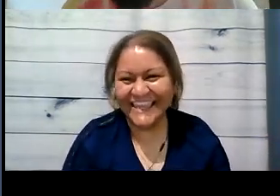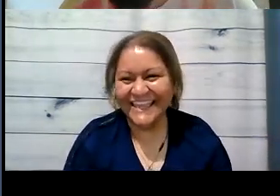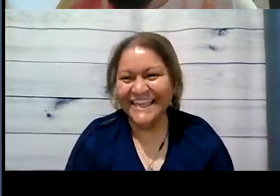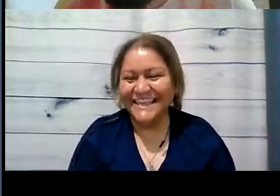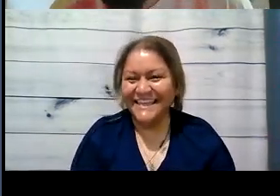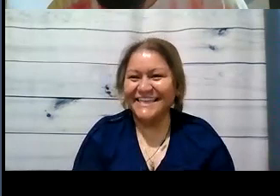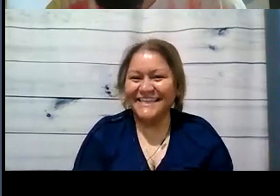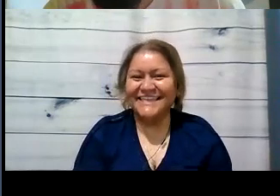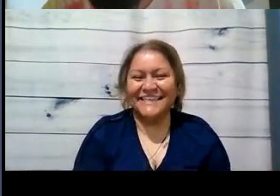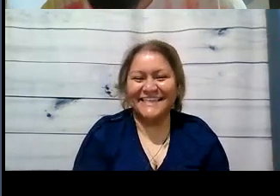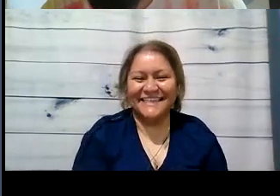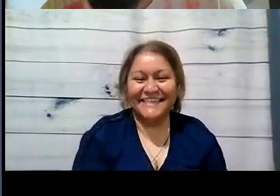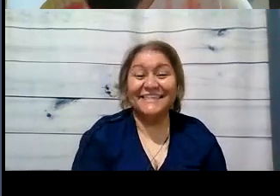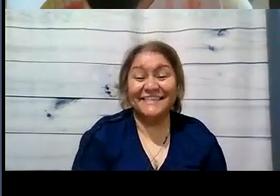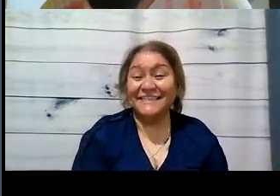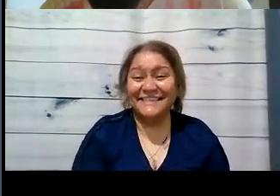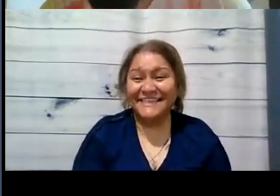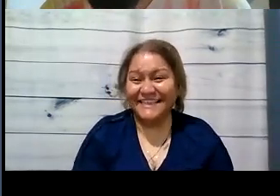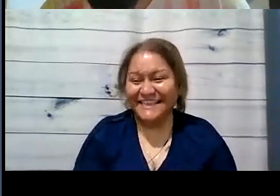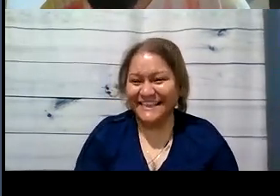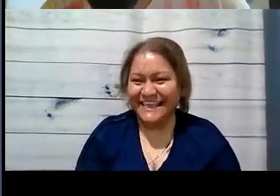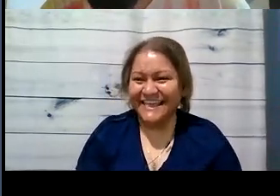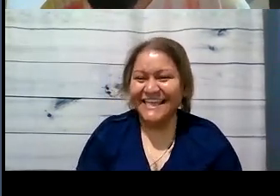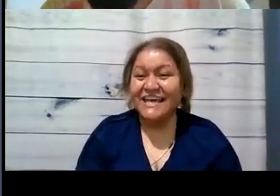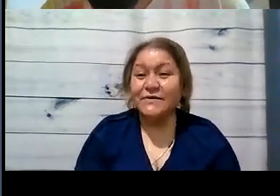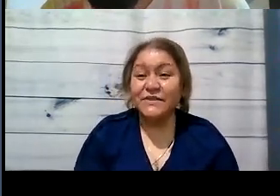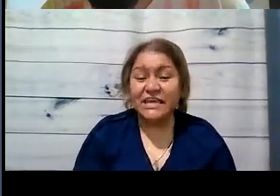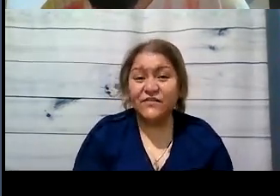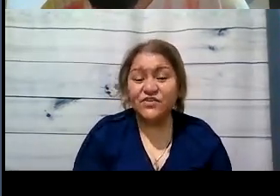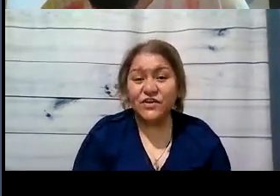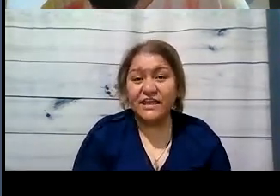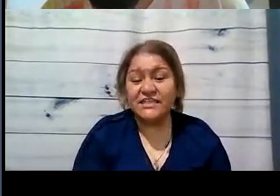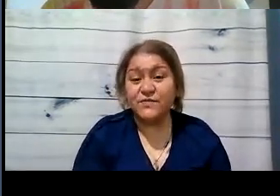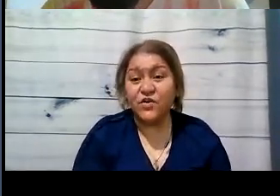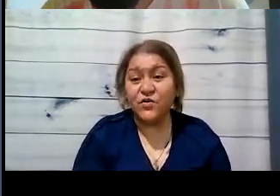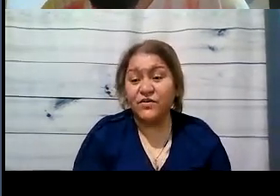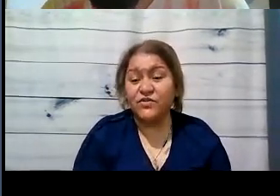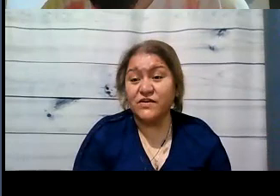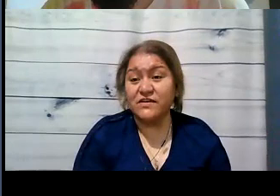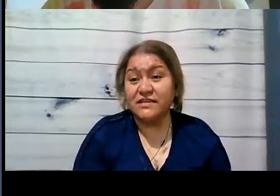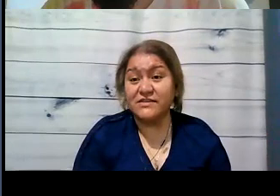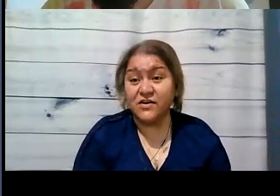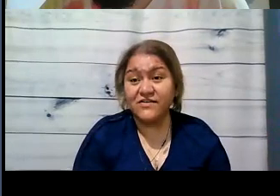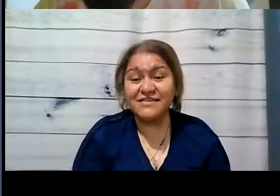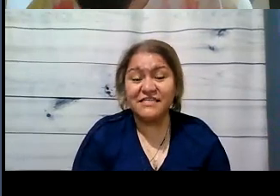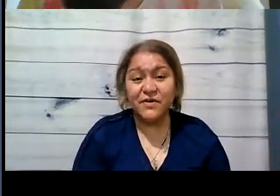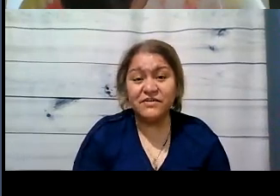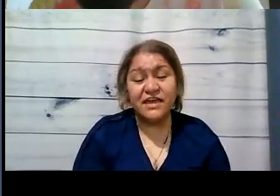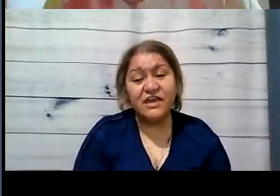Oh, Red, that's beautifully illustrated. Yeah. Well, thank you for joining us, and we hope that you enjoy the